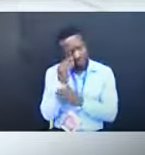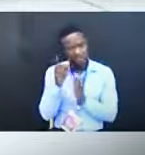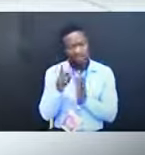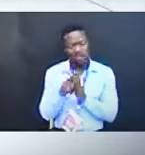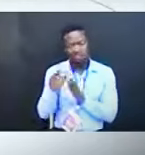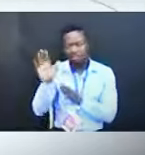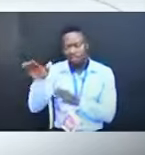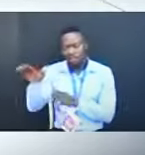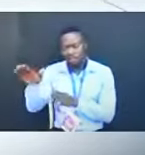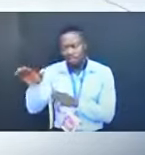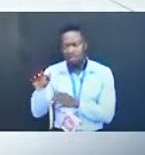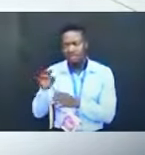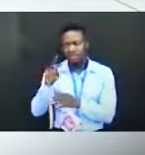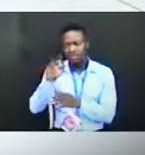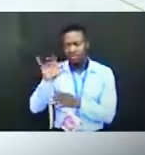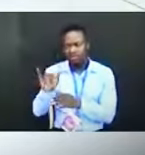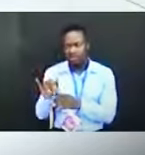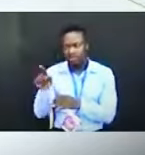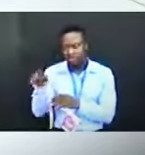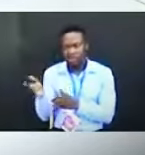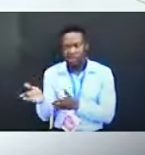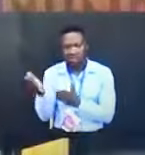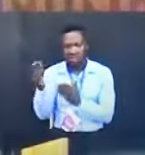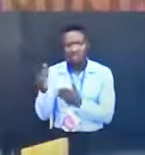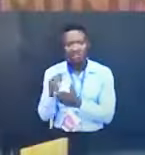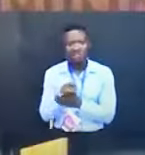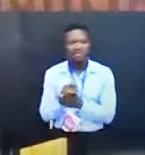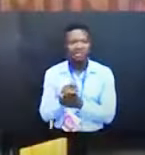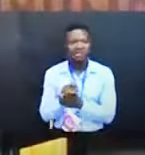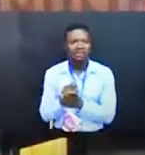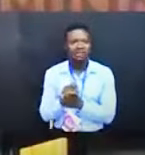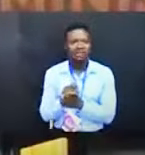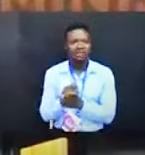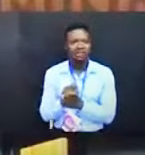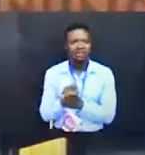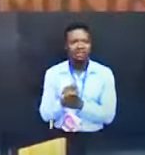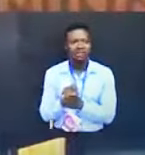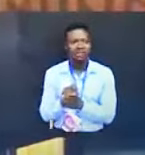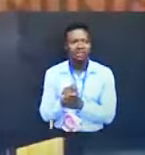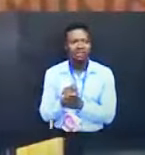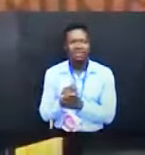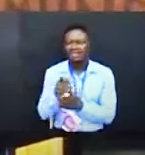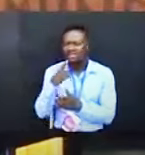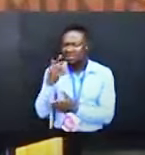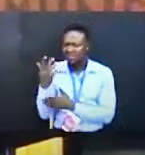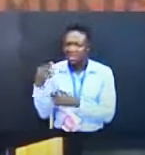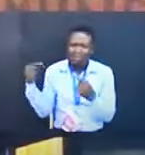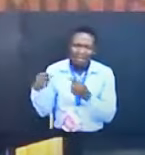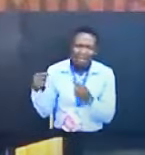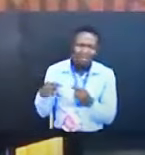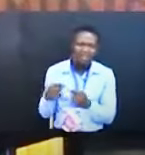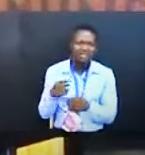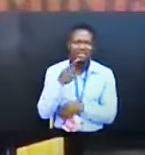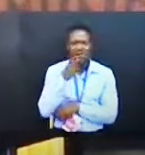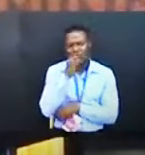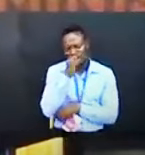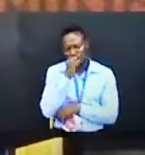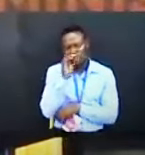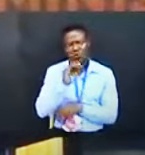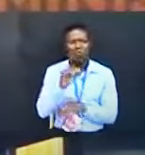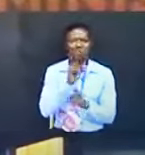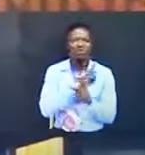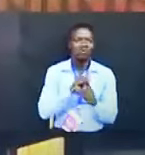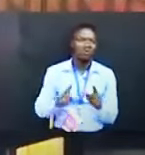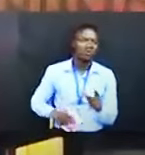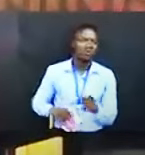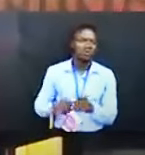Mary, Mary. Then she said, Minsa. I felt it. Then I said, oh, Lord. So